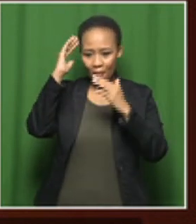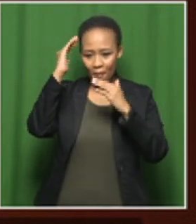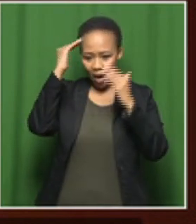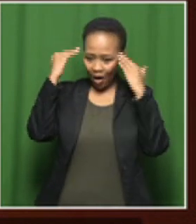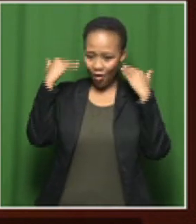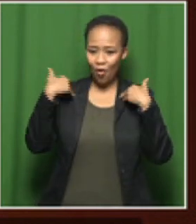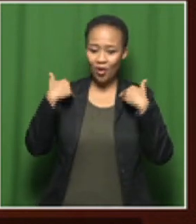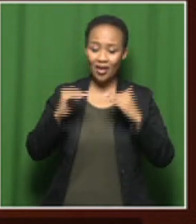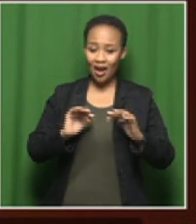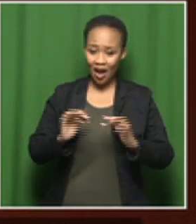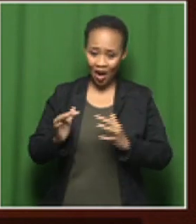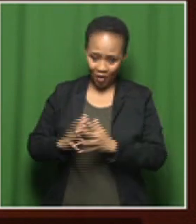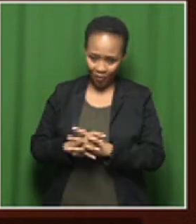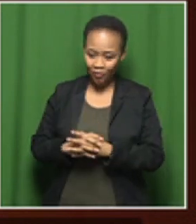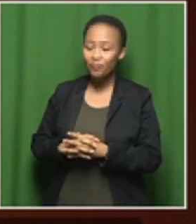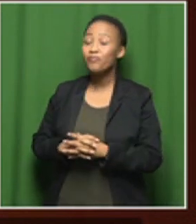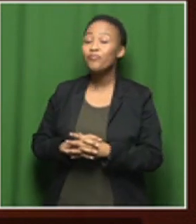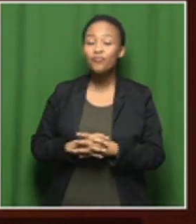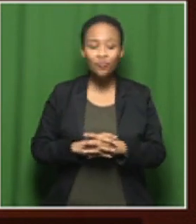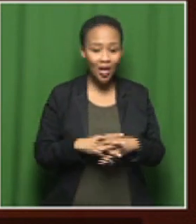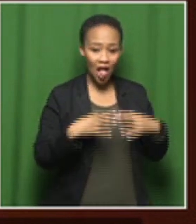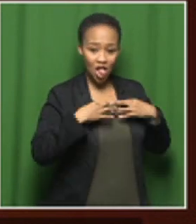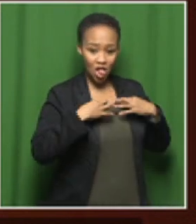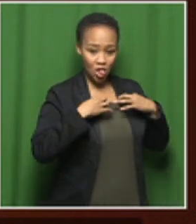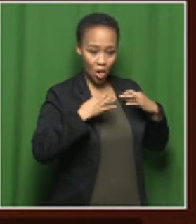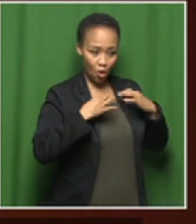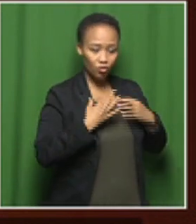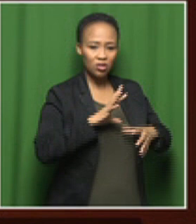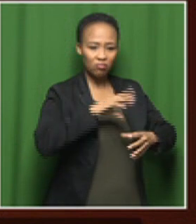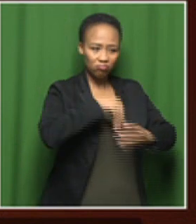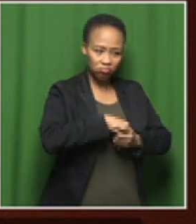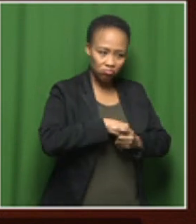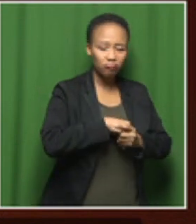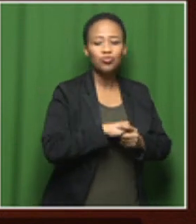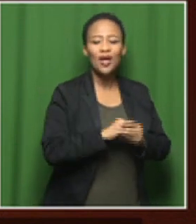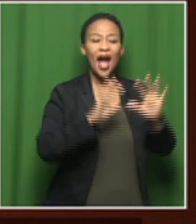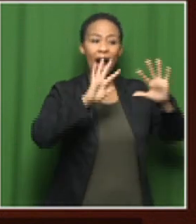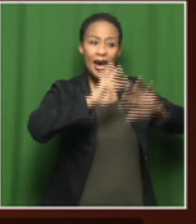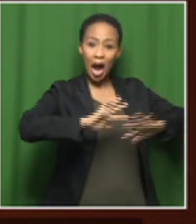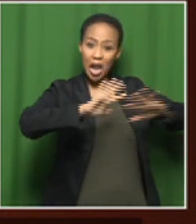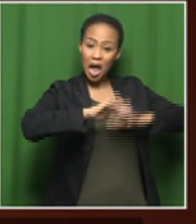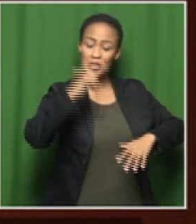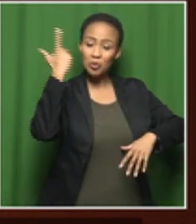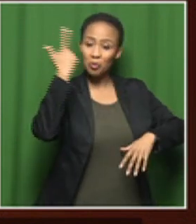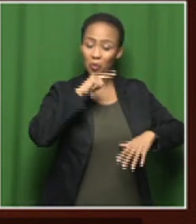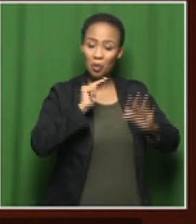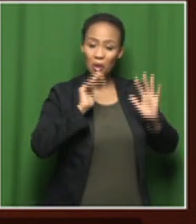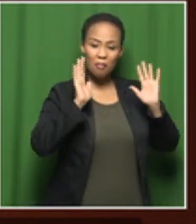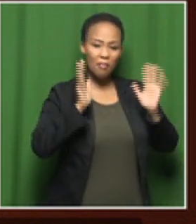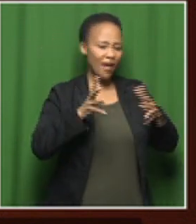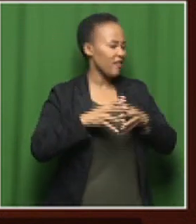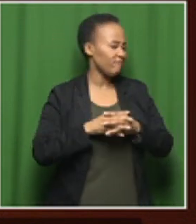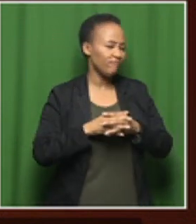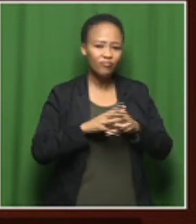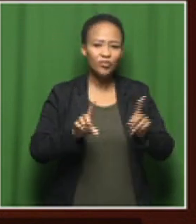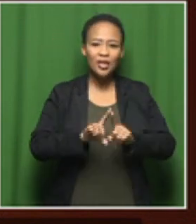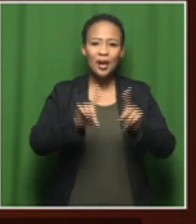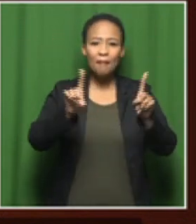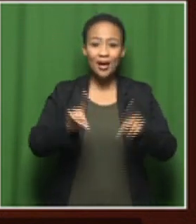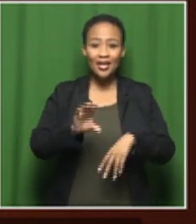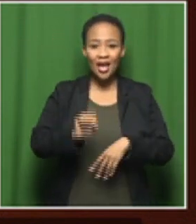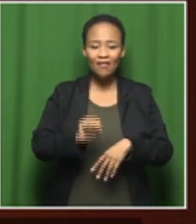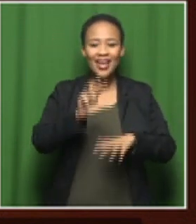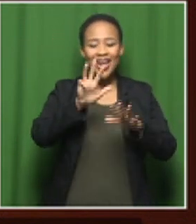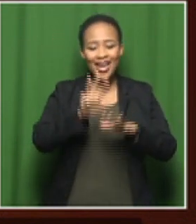garments, Thebe, not only feature vibrant colors, as you can see, but also, it's an illustration of 9 South